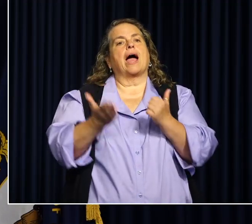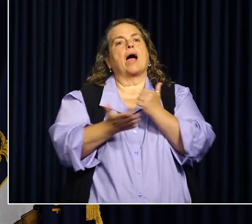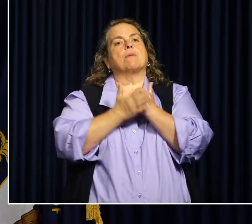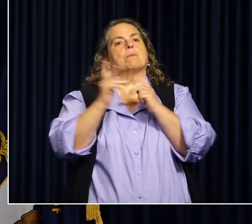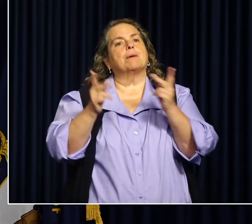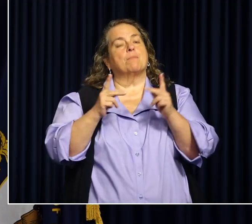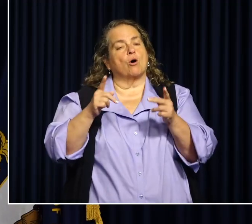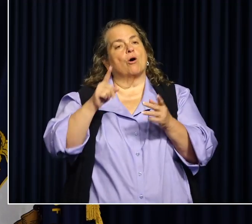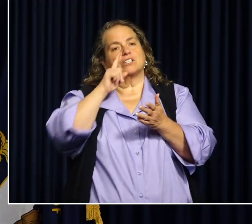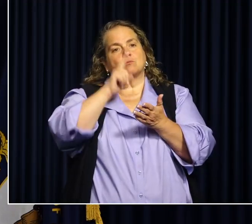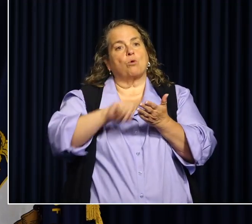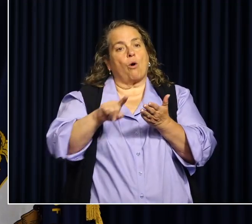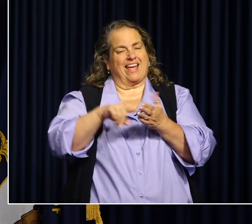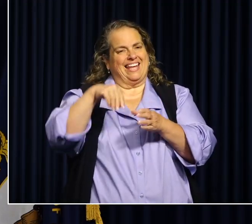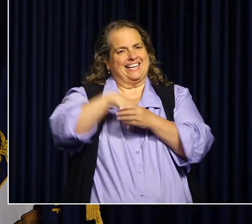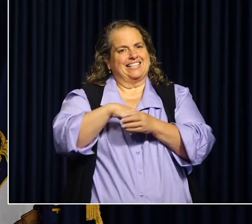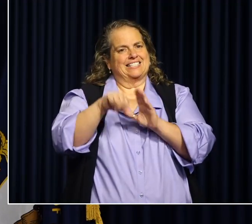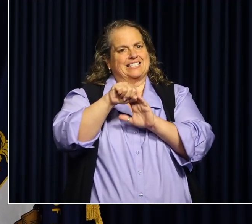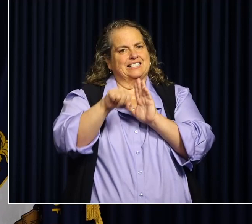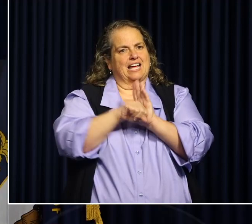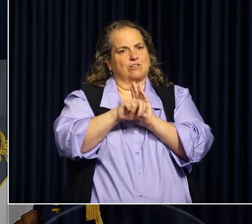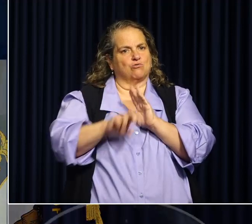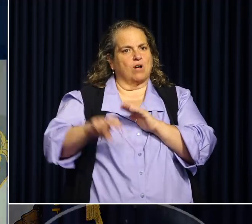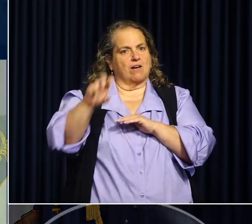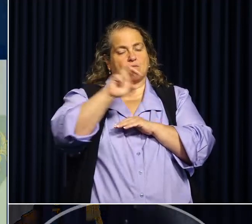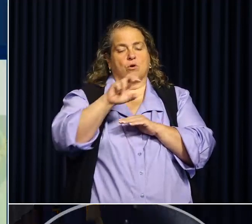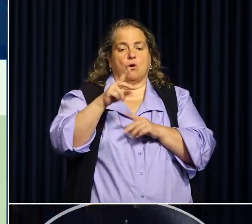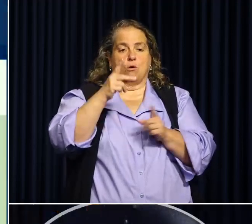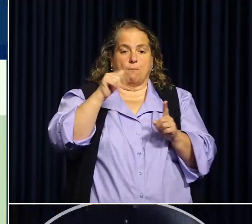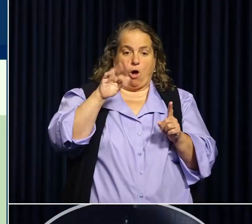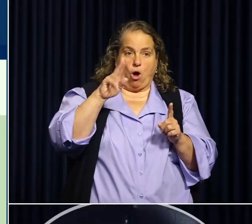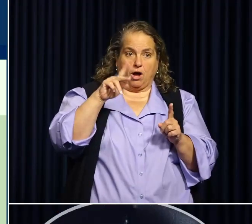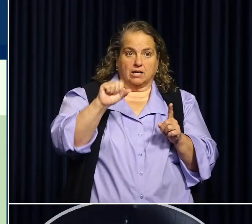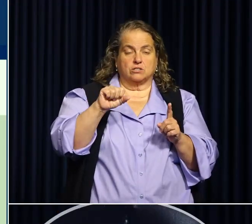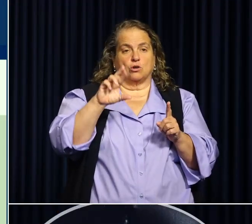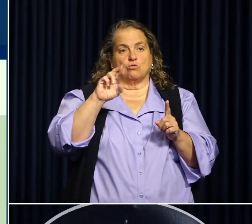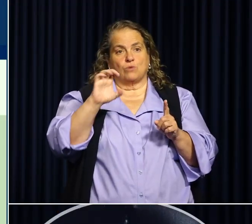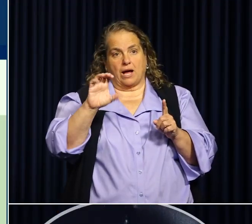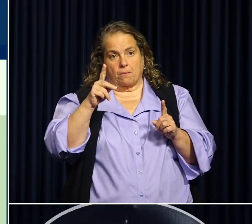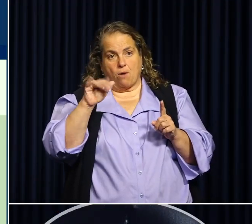summer. Kentucky State Resort Parks, recreational parks,